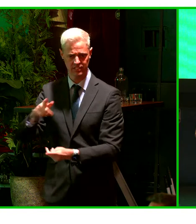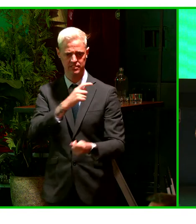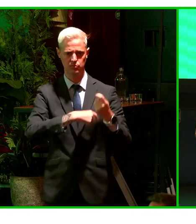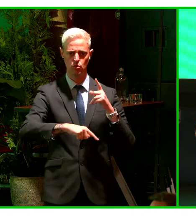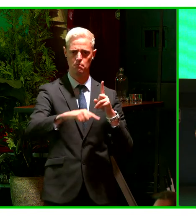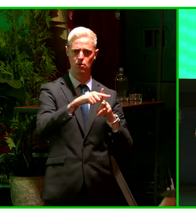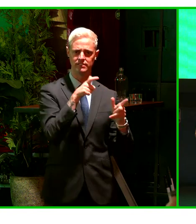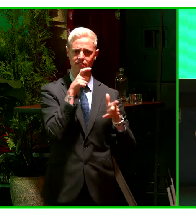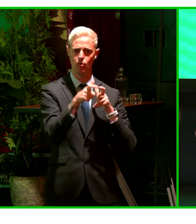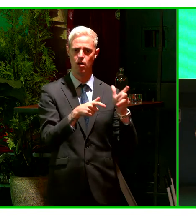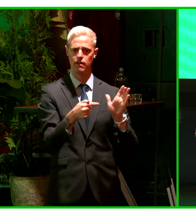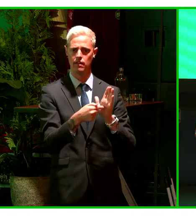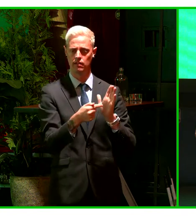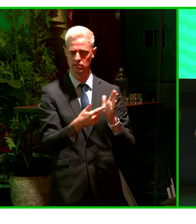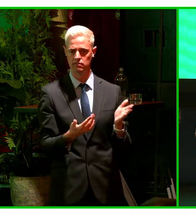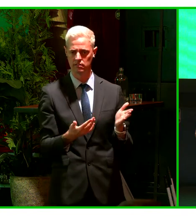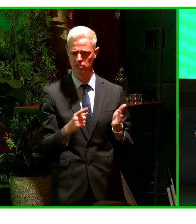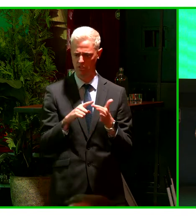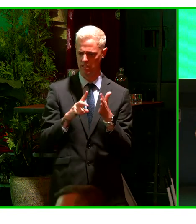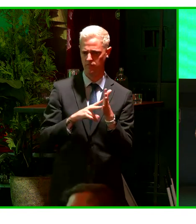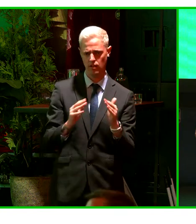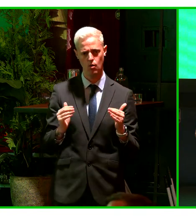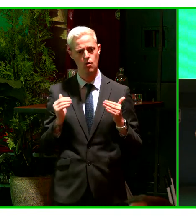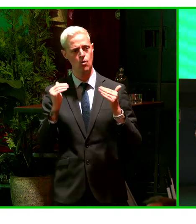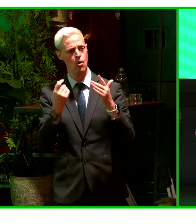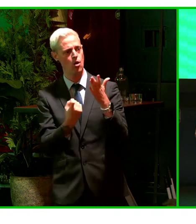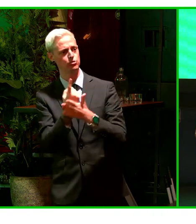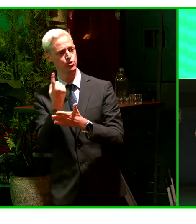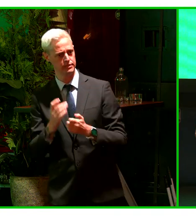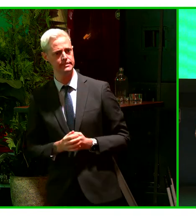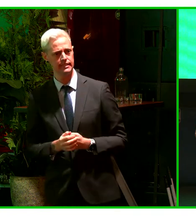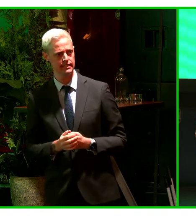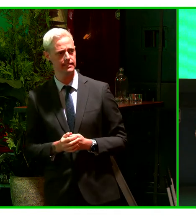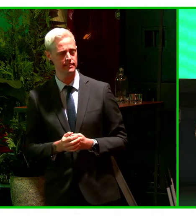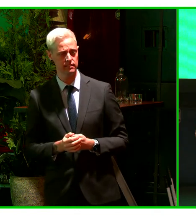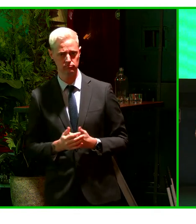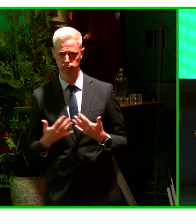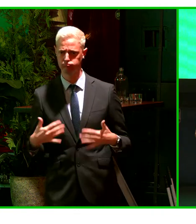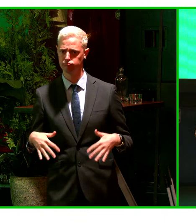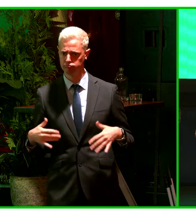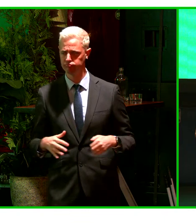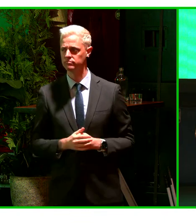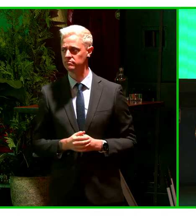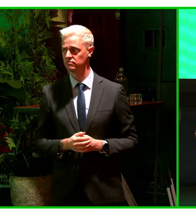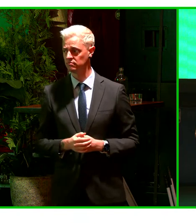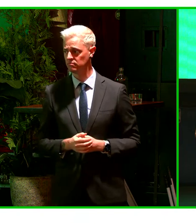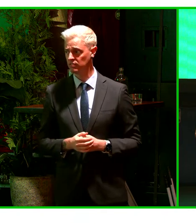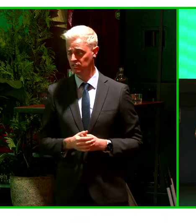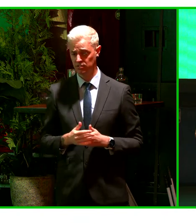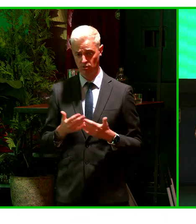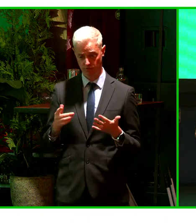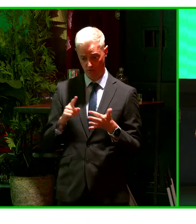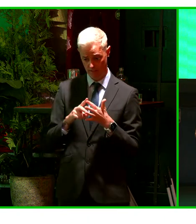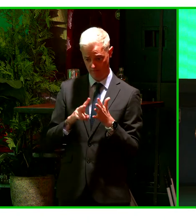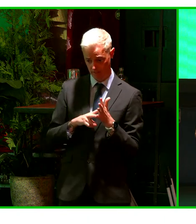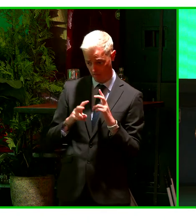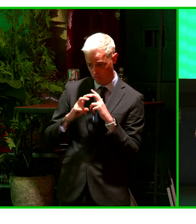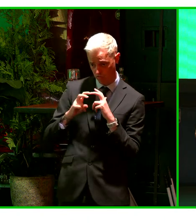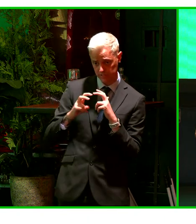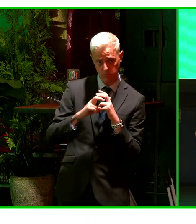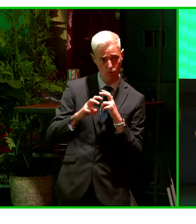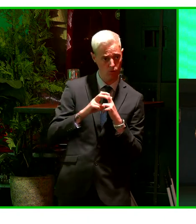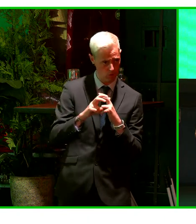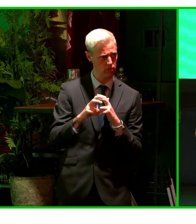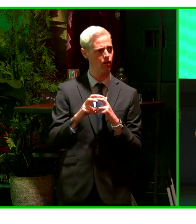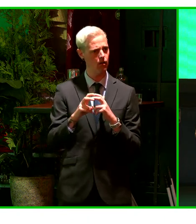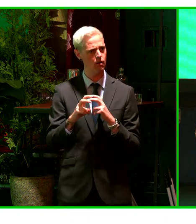new kind of wave of adoption of EVs really as an opportunity as well? Because we could use EV to really transform neighborhoods. We could use it to kind